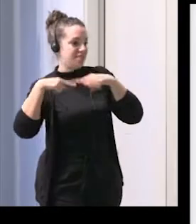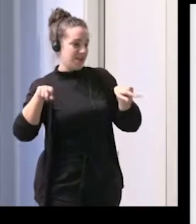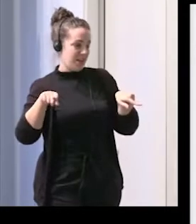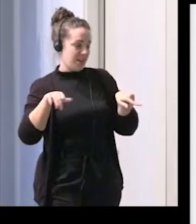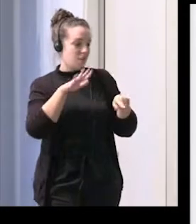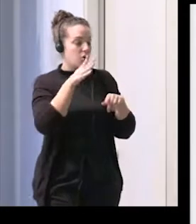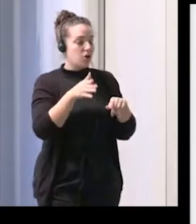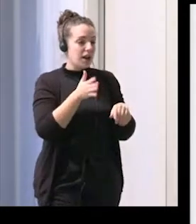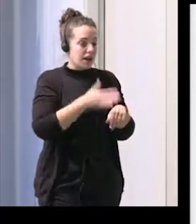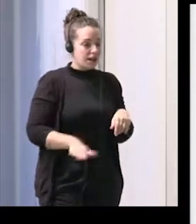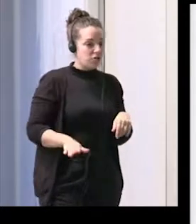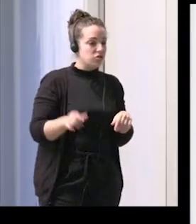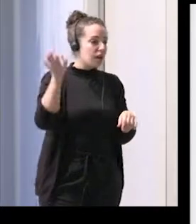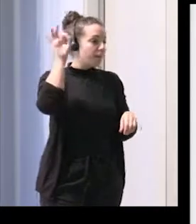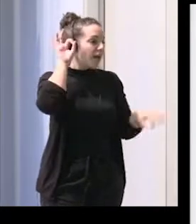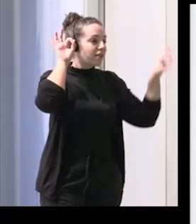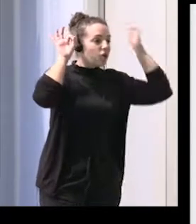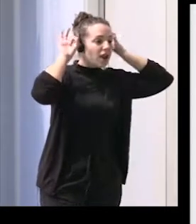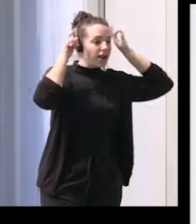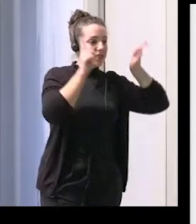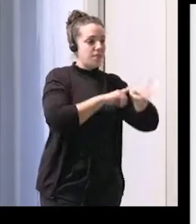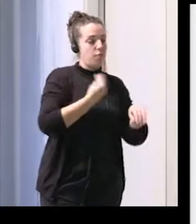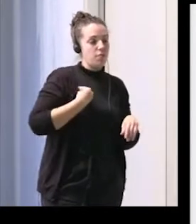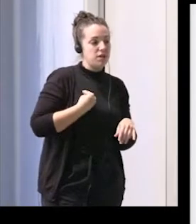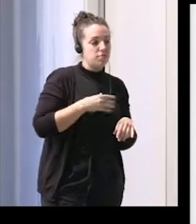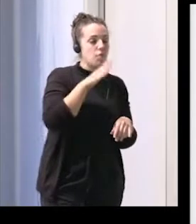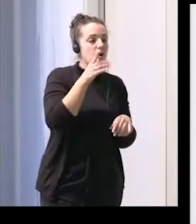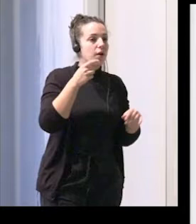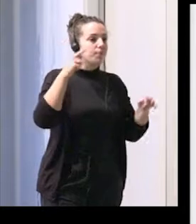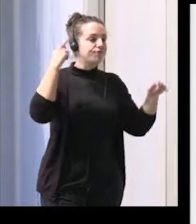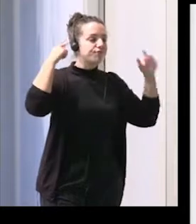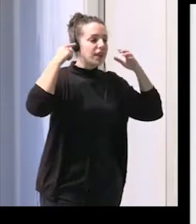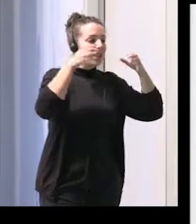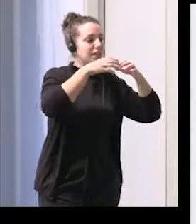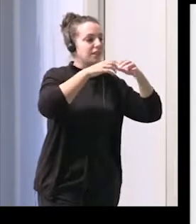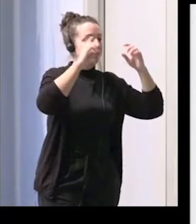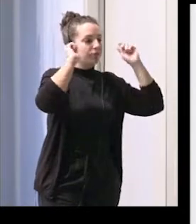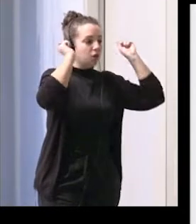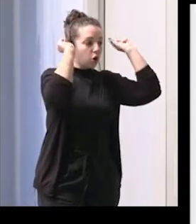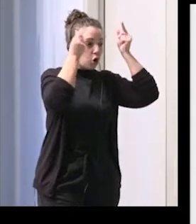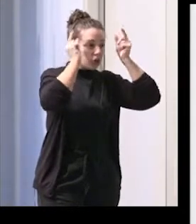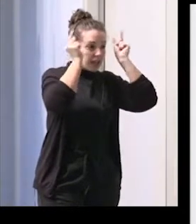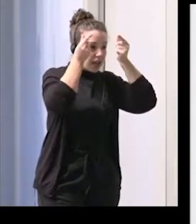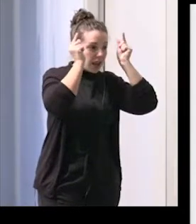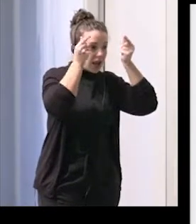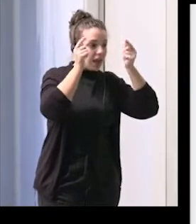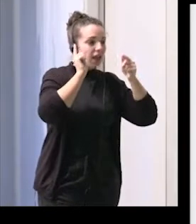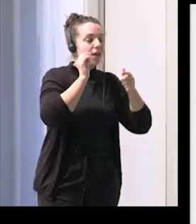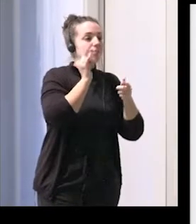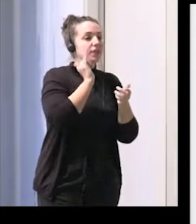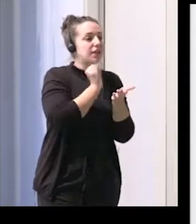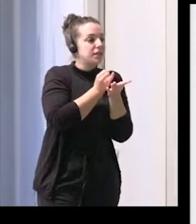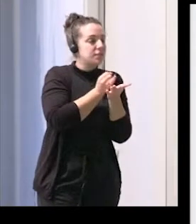time, in cortical detection of these important binaural cues, interaural level